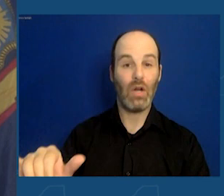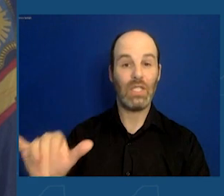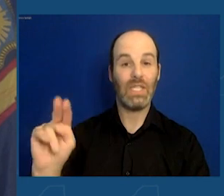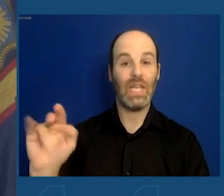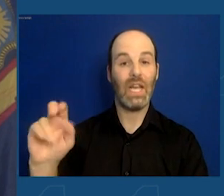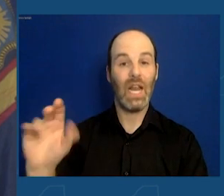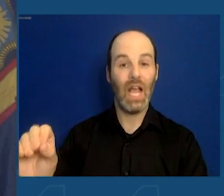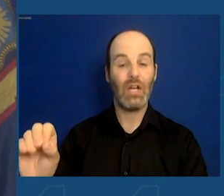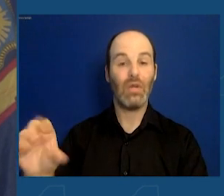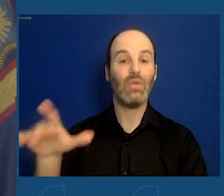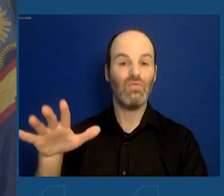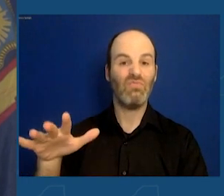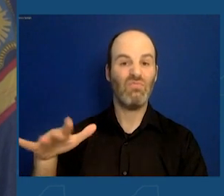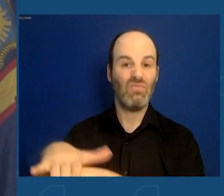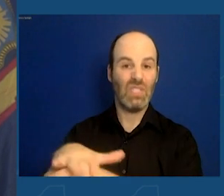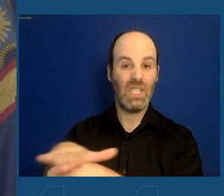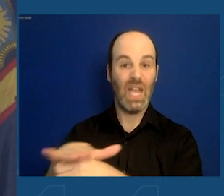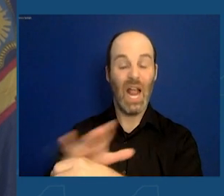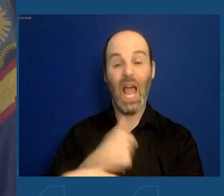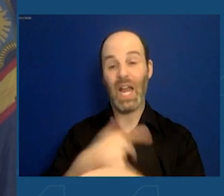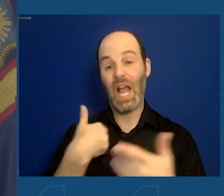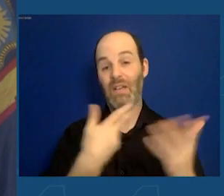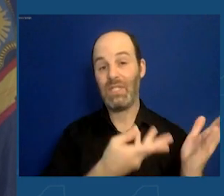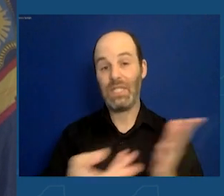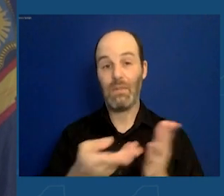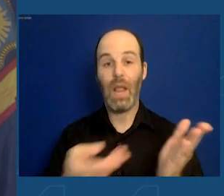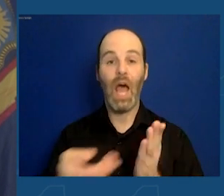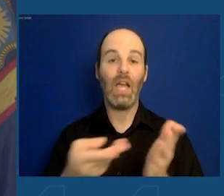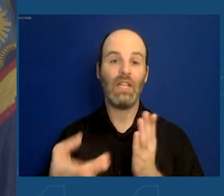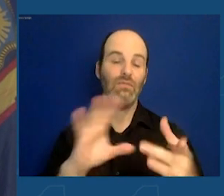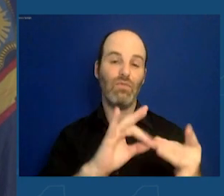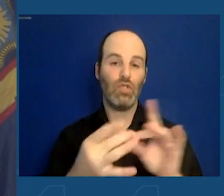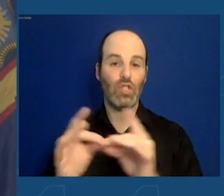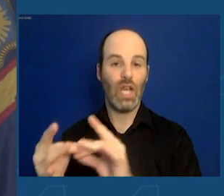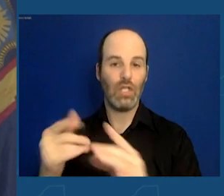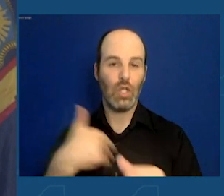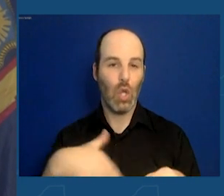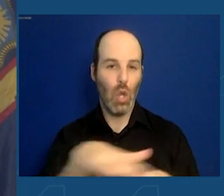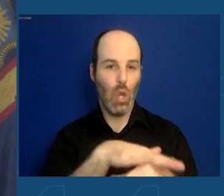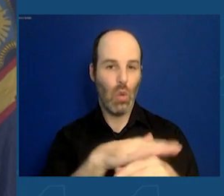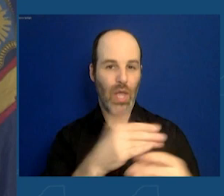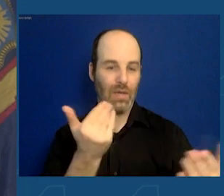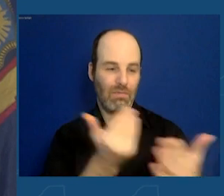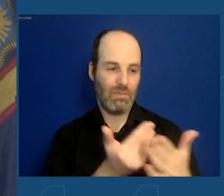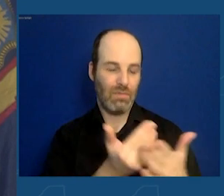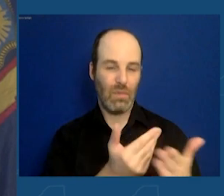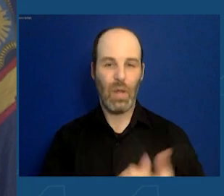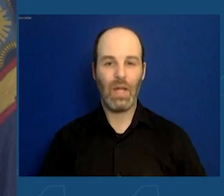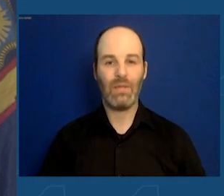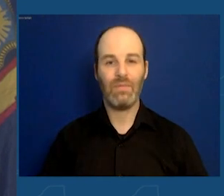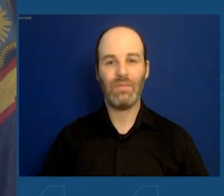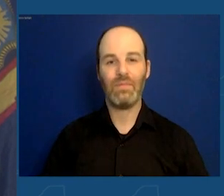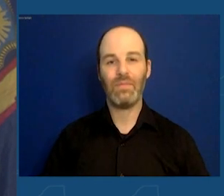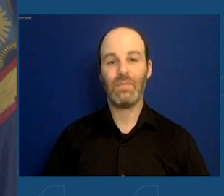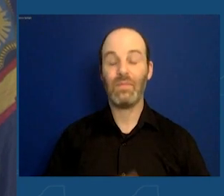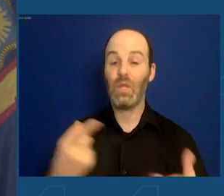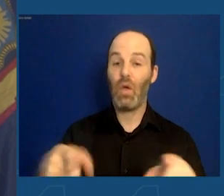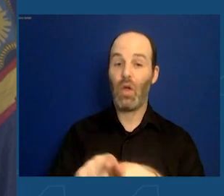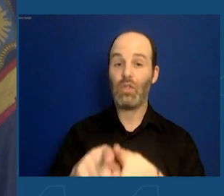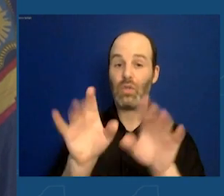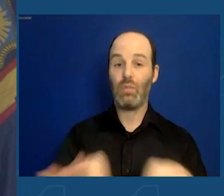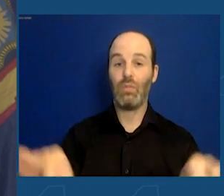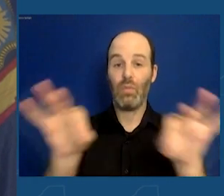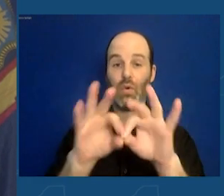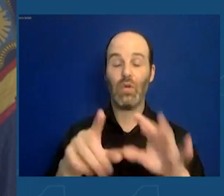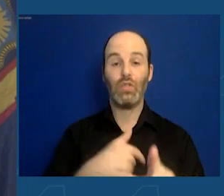supply chain companies located nearby. And I think also very important that what's happening here in